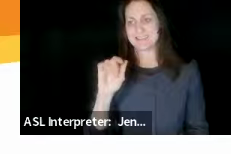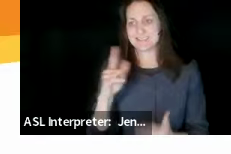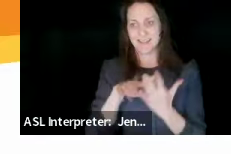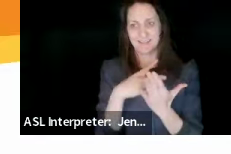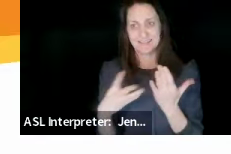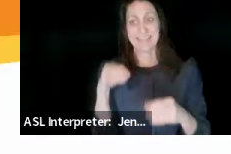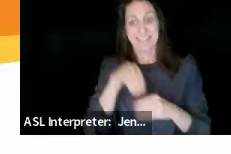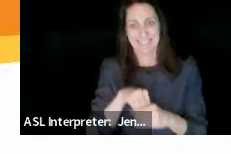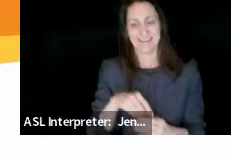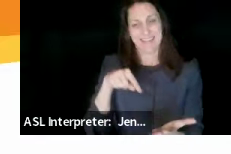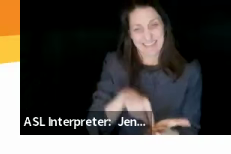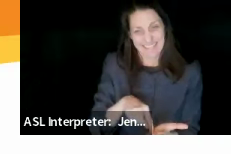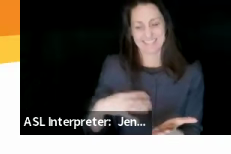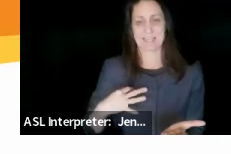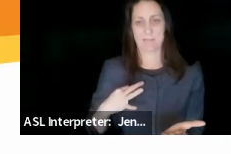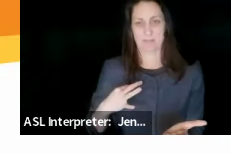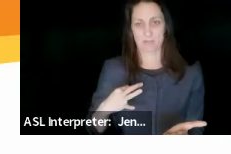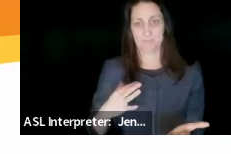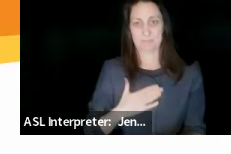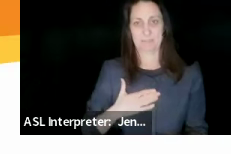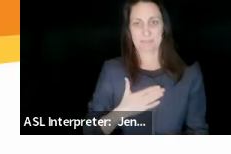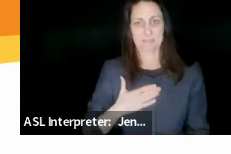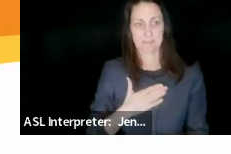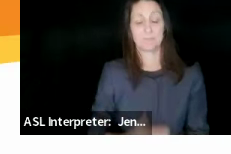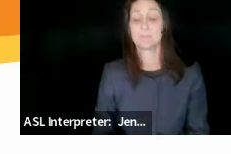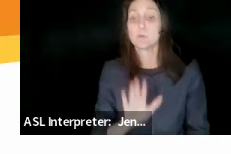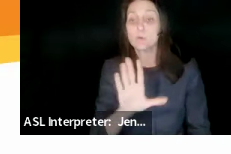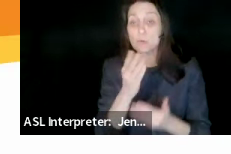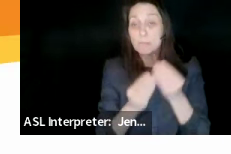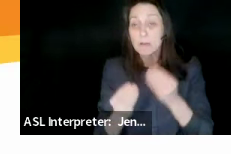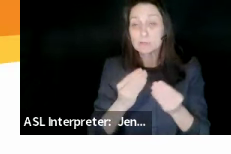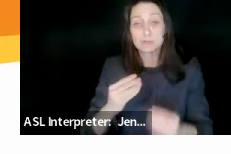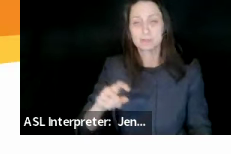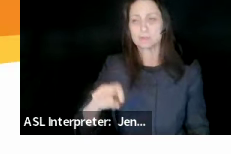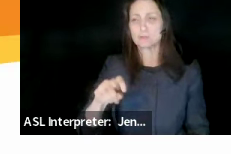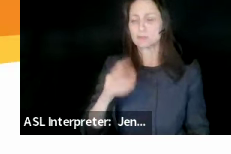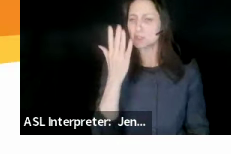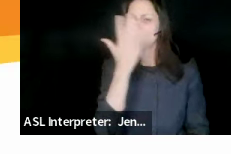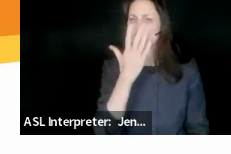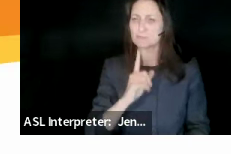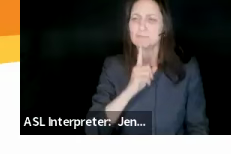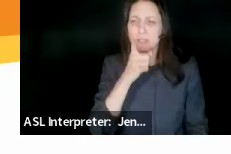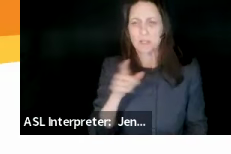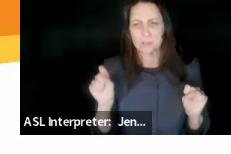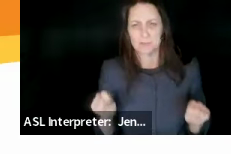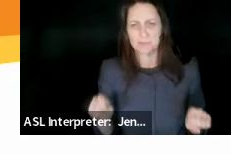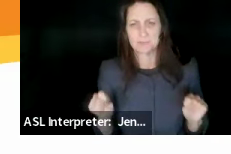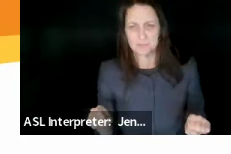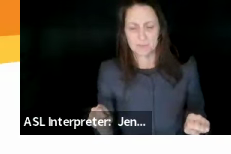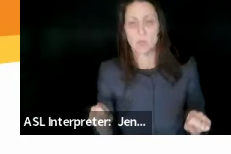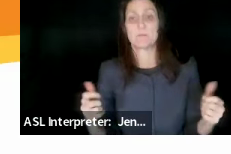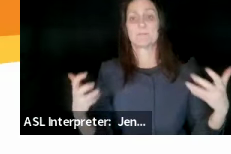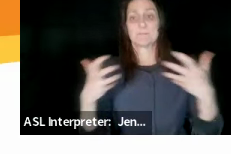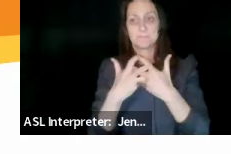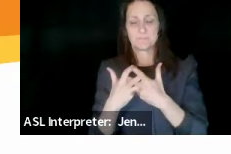budget should match realistically to the plan that you want to do within that 1 year period. So your funding